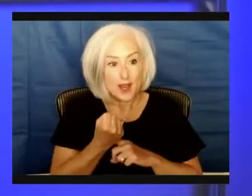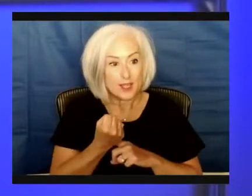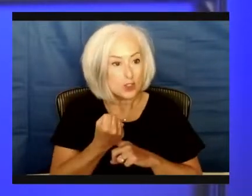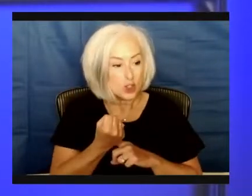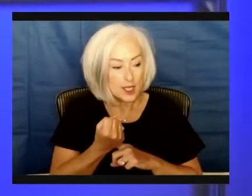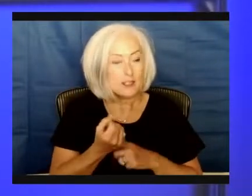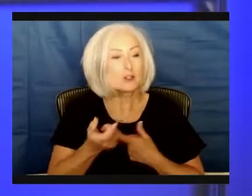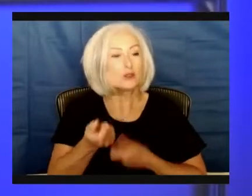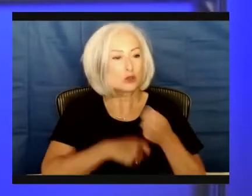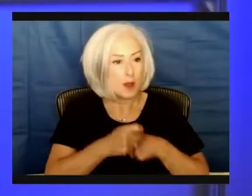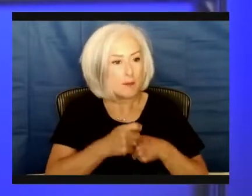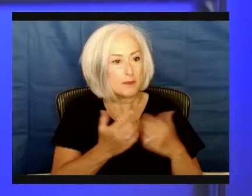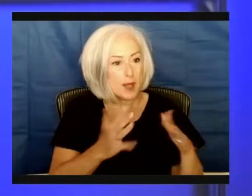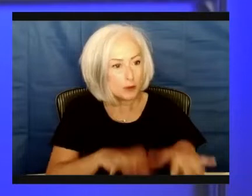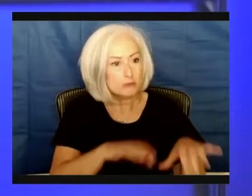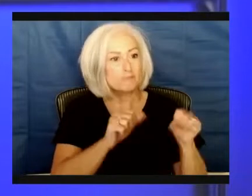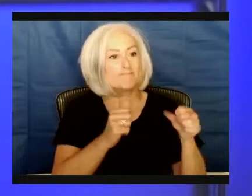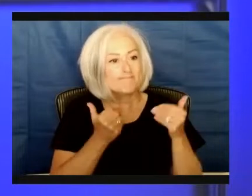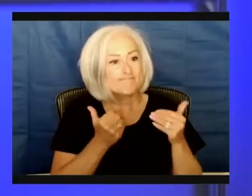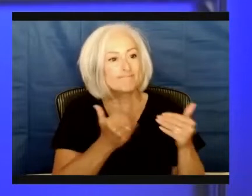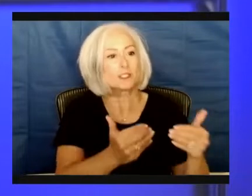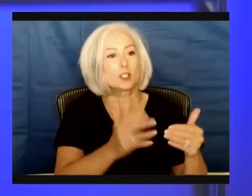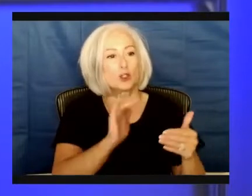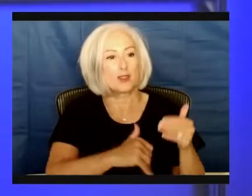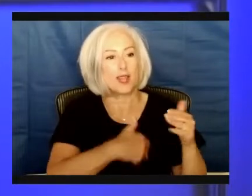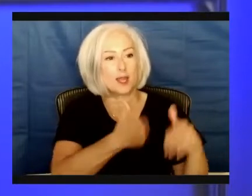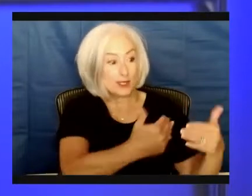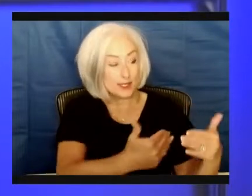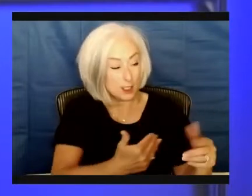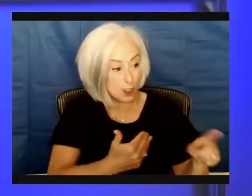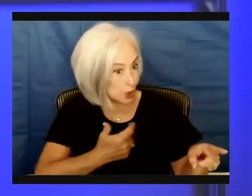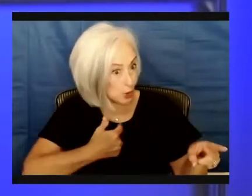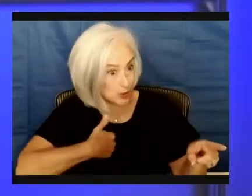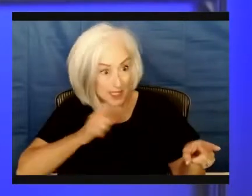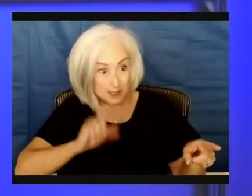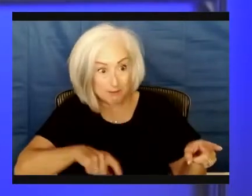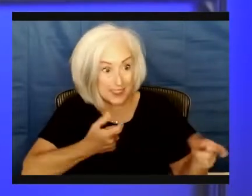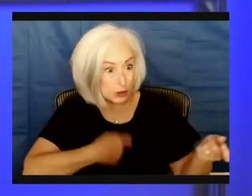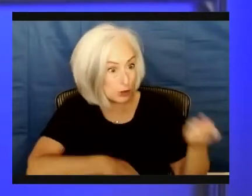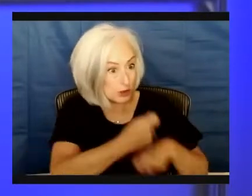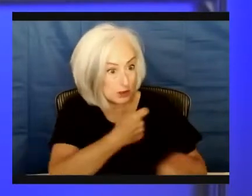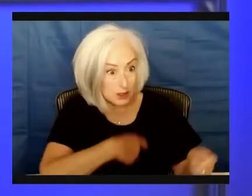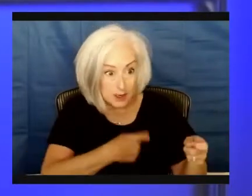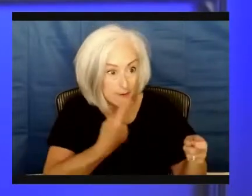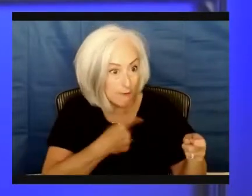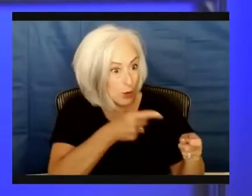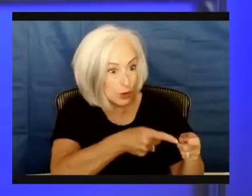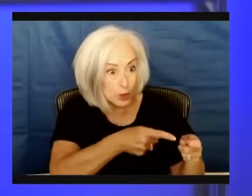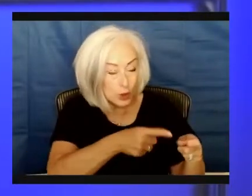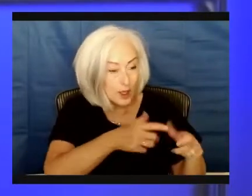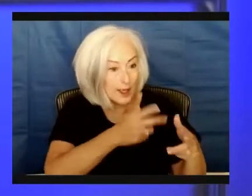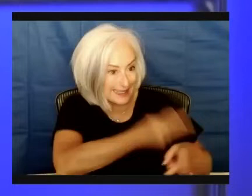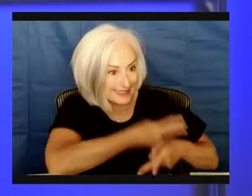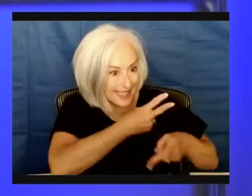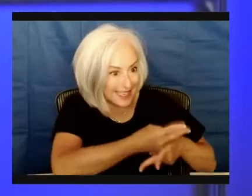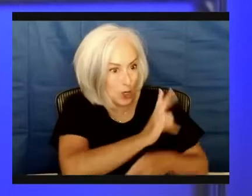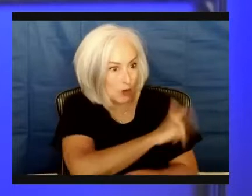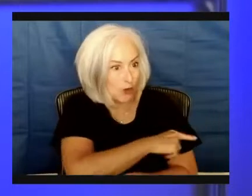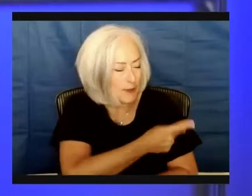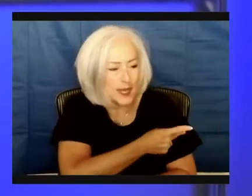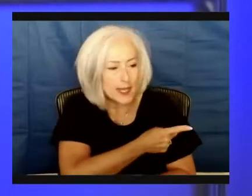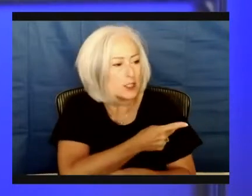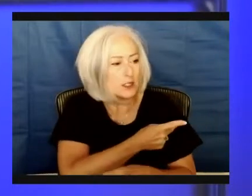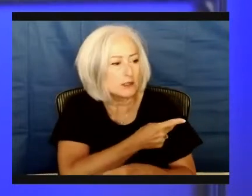partners, we look at one another and say, are you okay? Do you need me to step in on your behalf and start taking care of patients so that we can maintain that